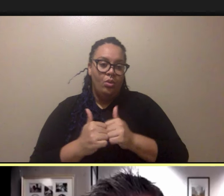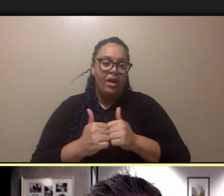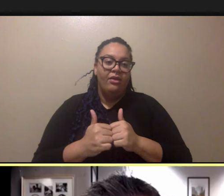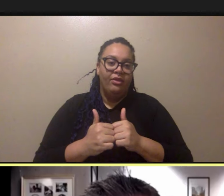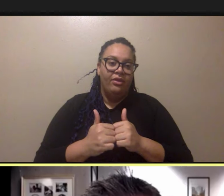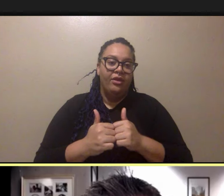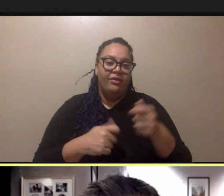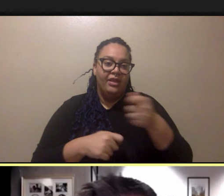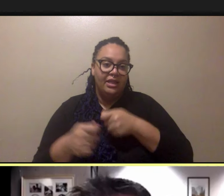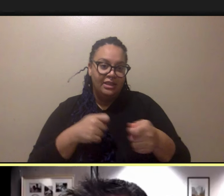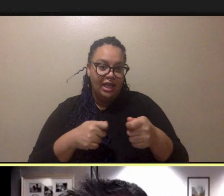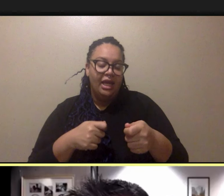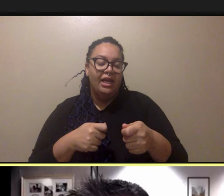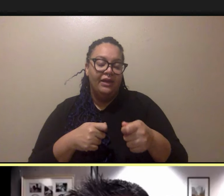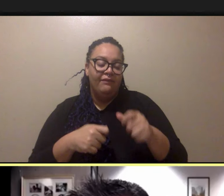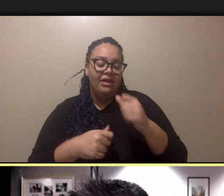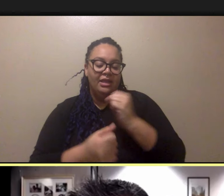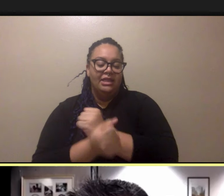highest price for a slave.